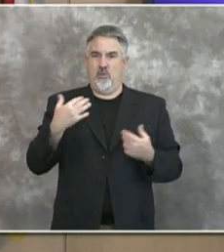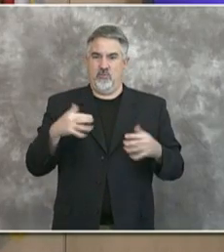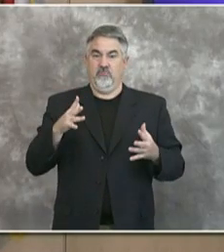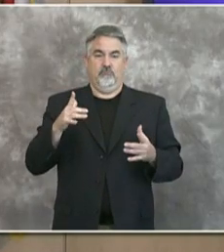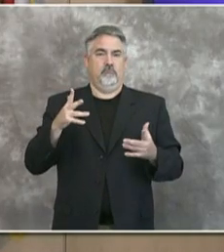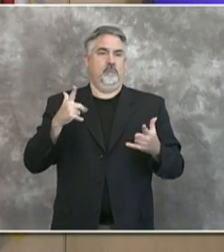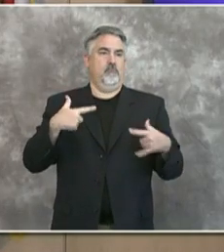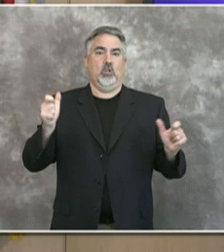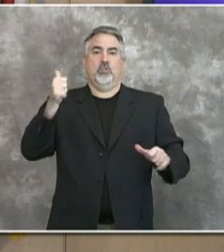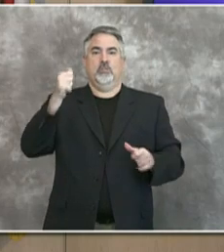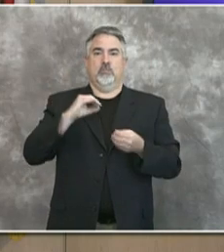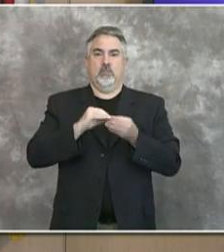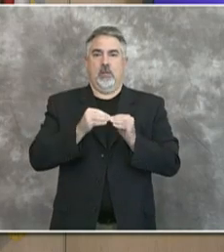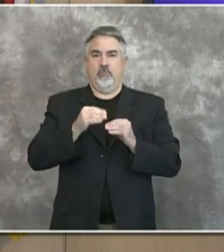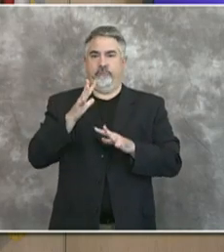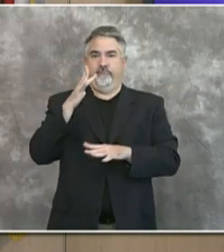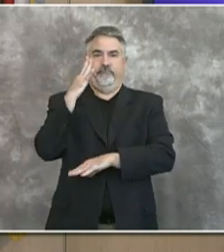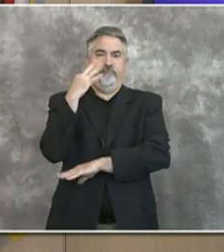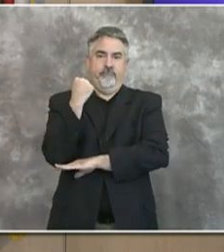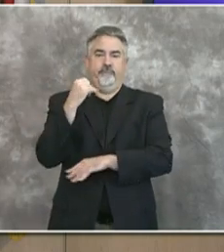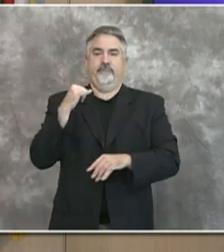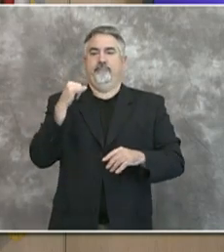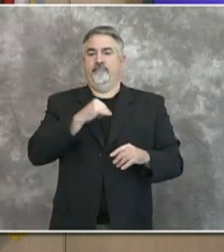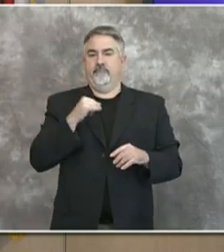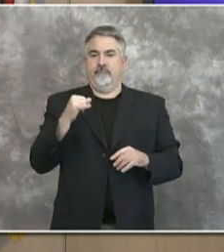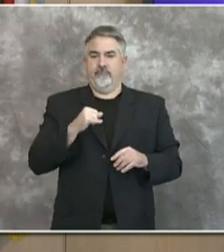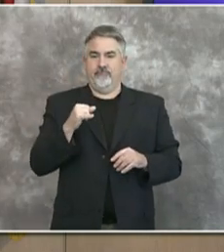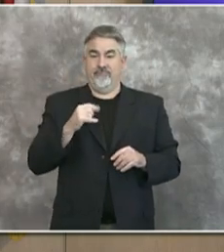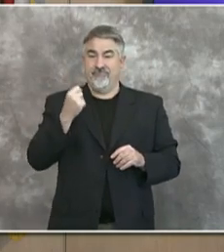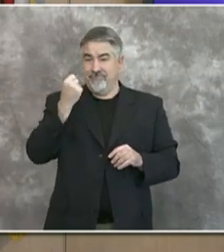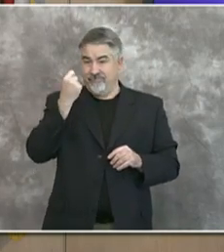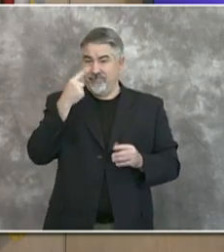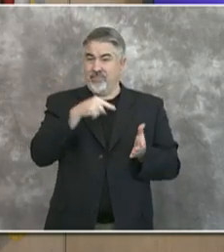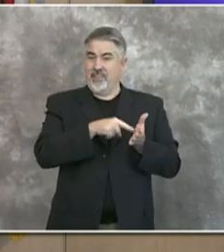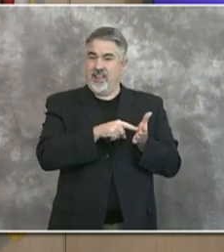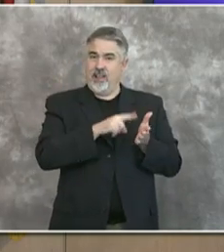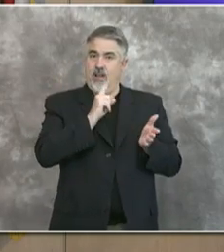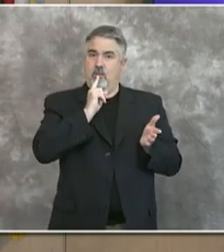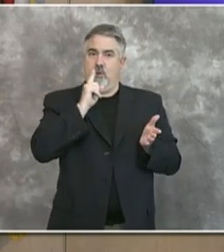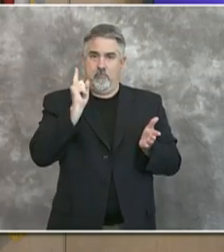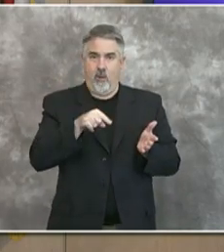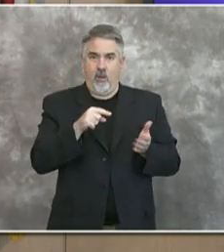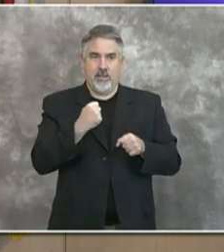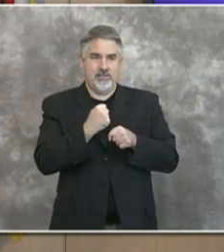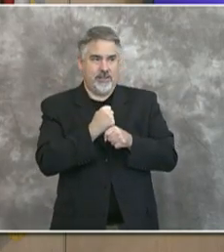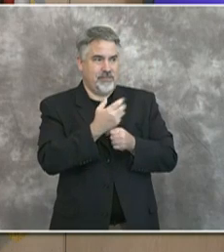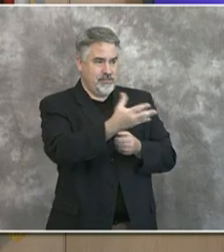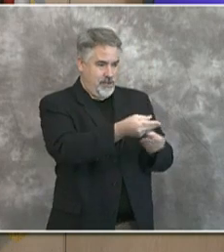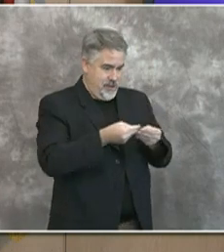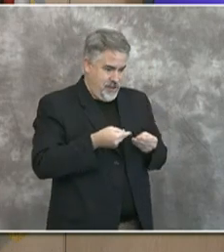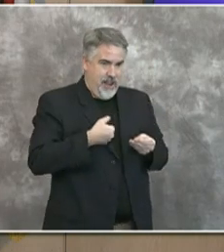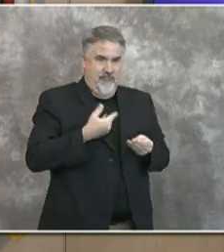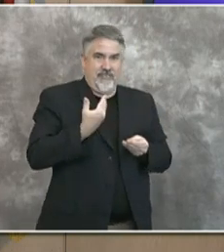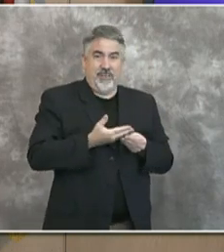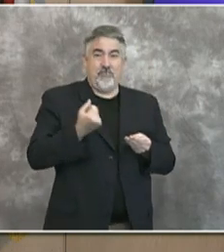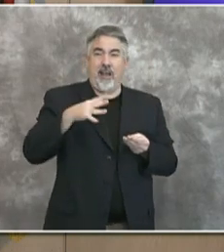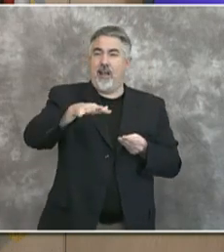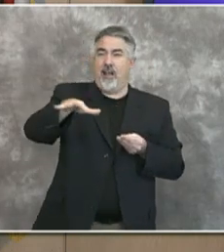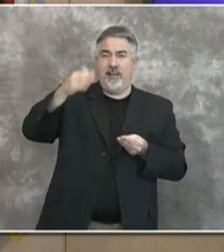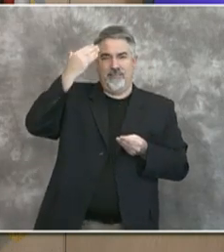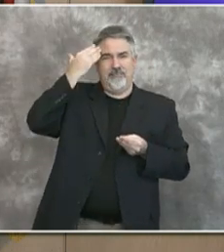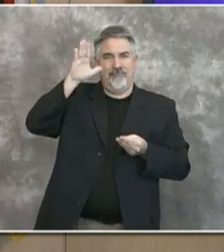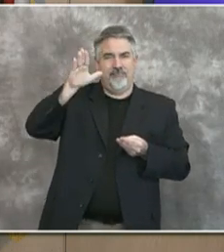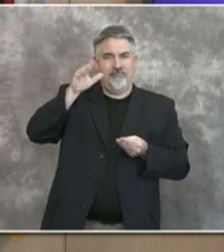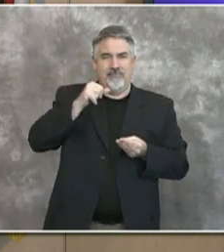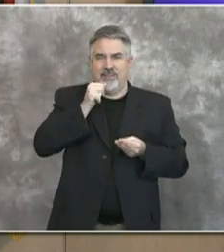to date. But we are reporting 152 new positive cases on the same day. We are reporting a significant day-over-day